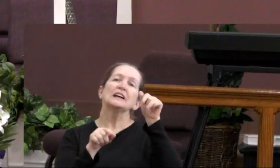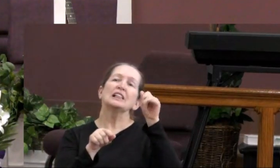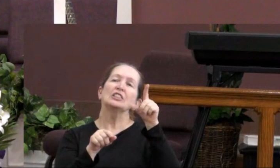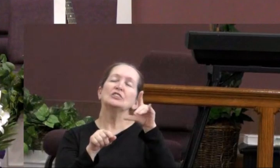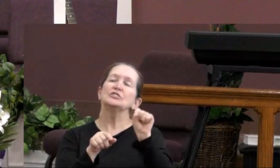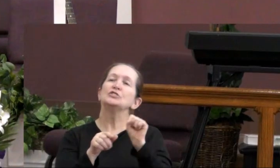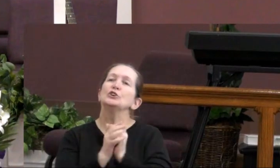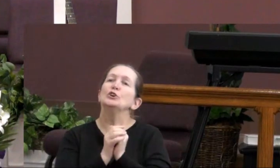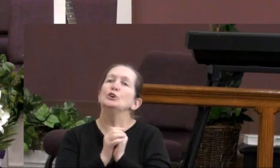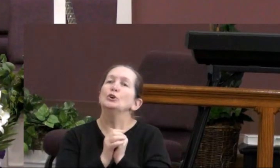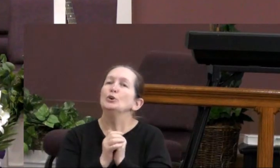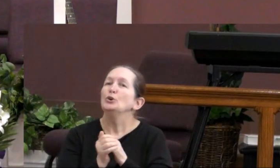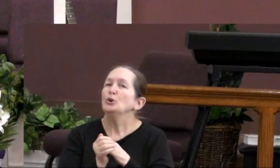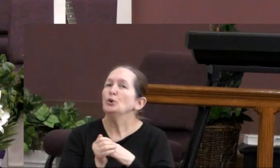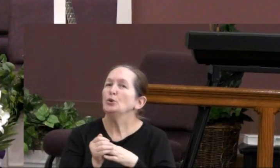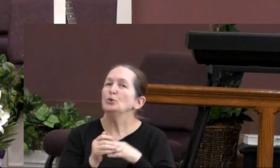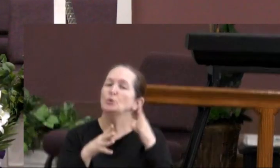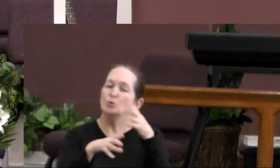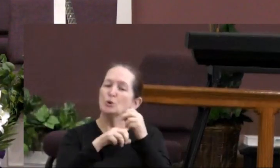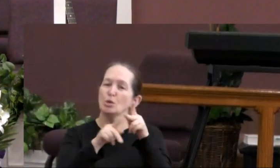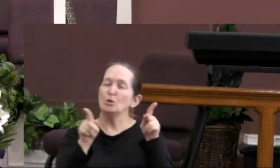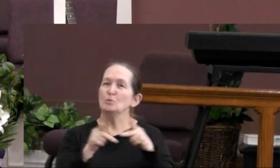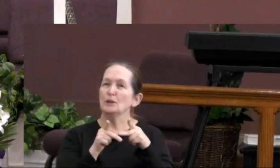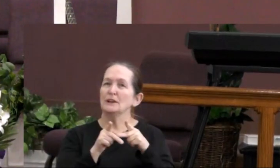positions and lorded it over everyone.